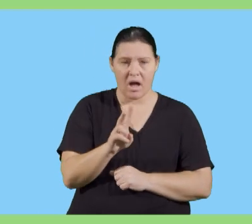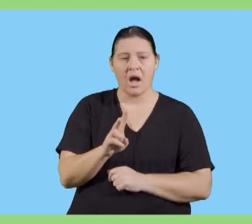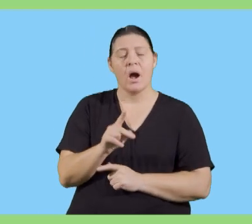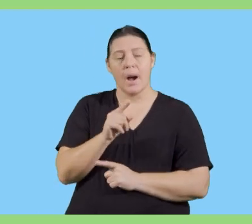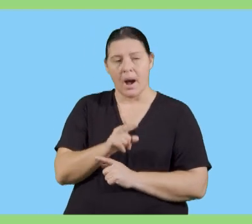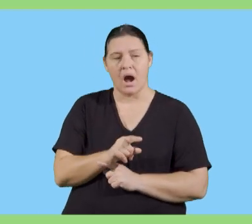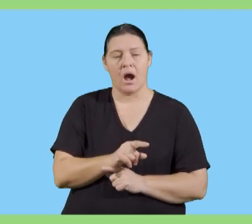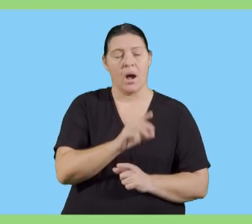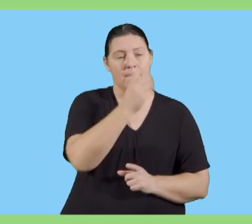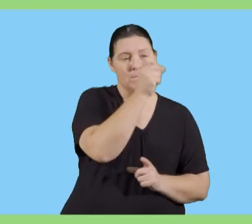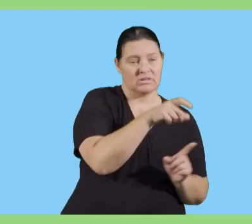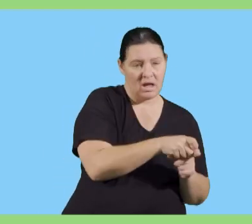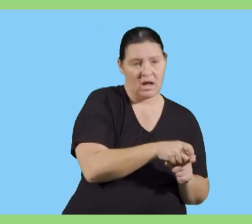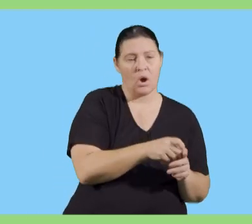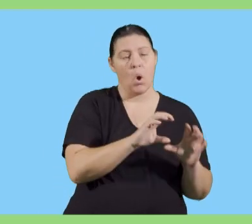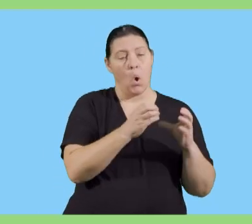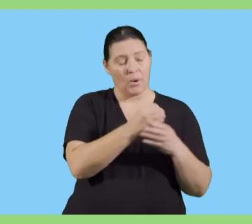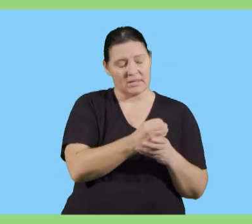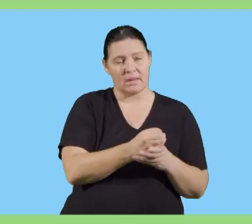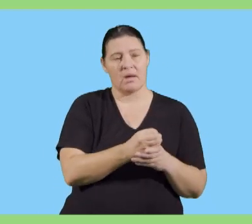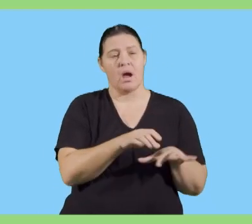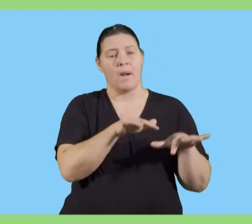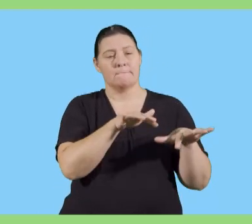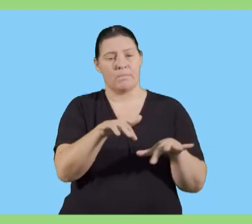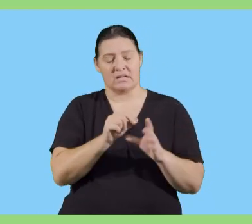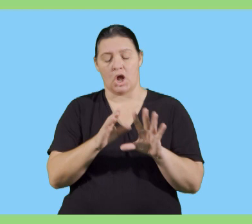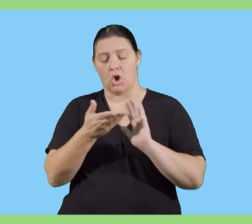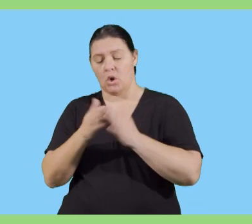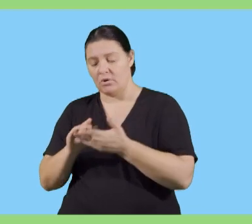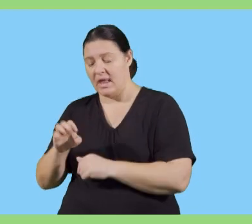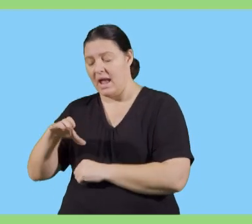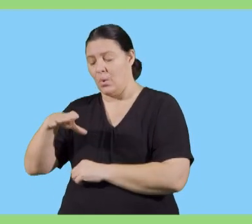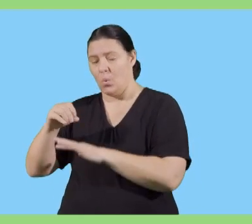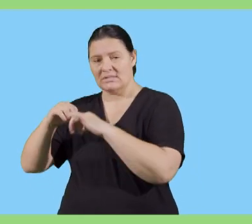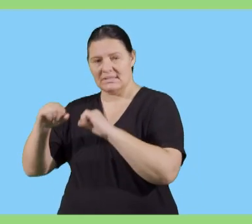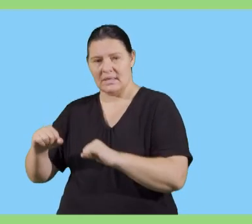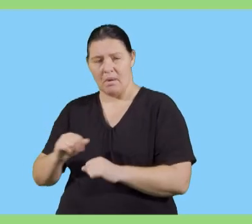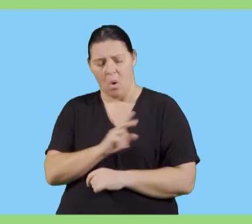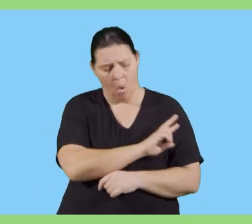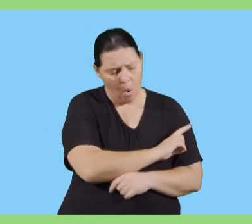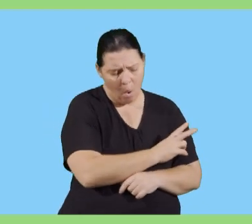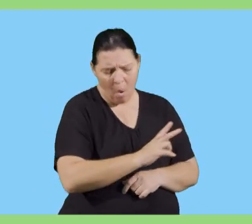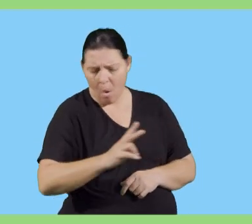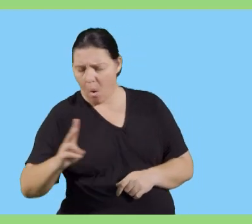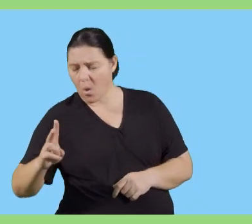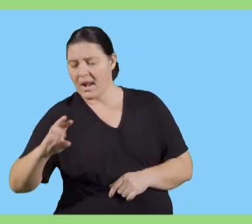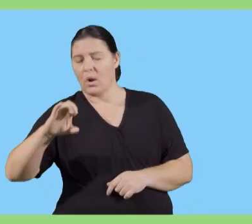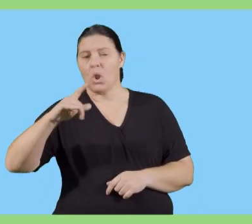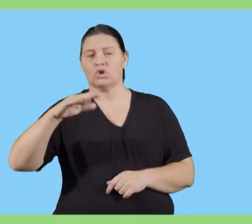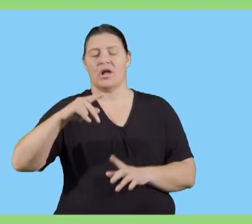these ecological levels, when they interact with one another, now we get the